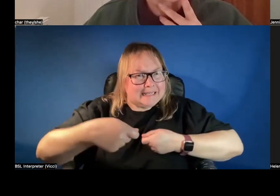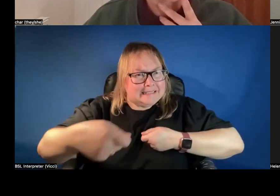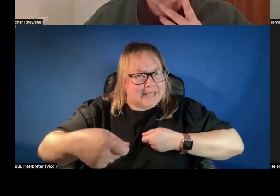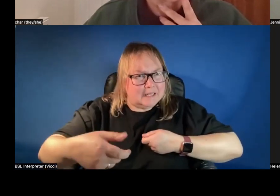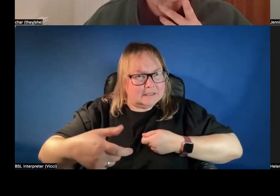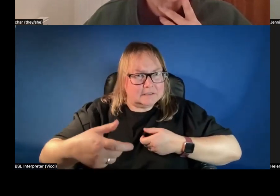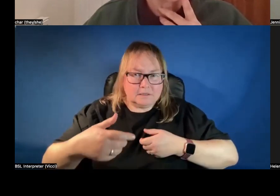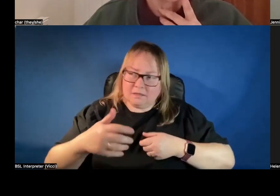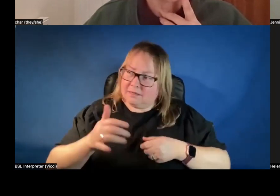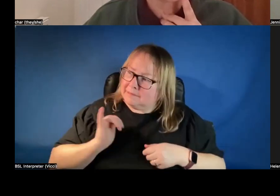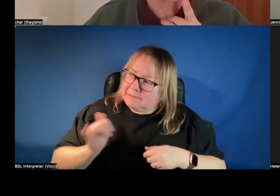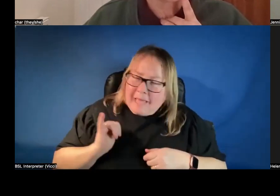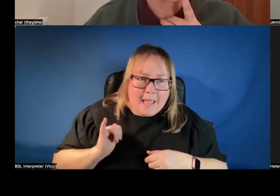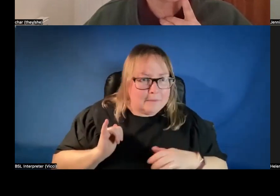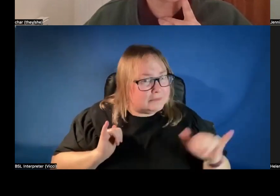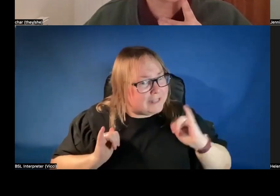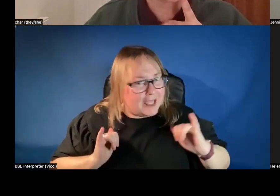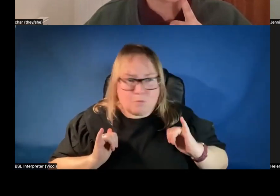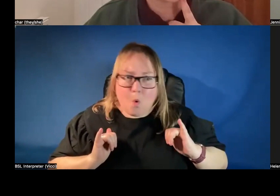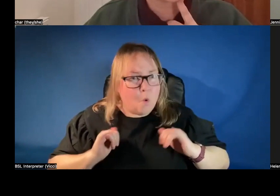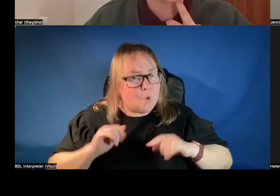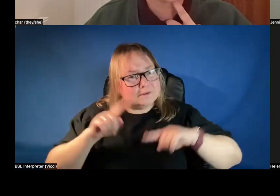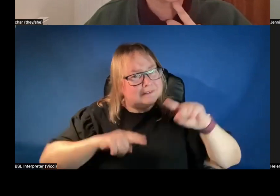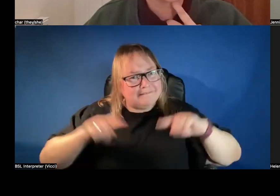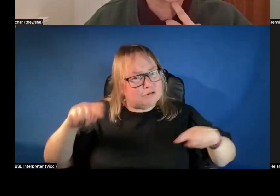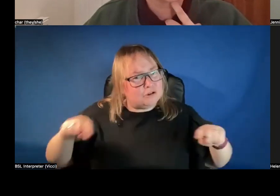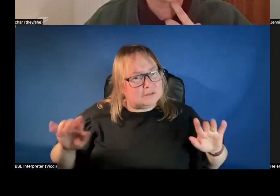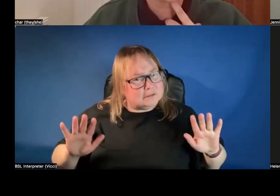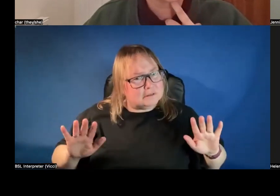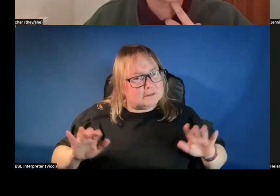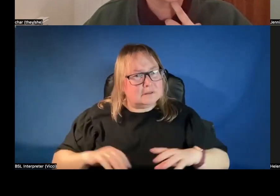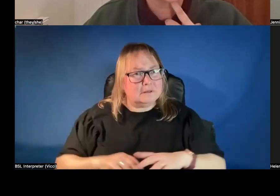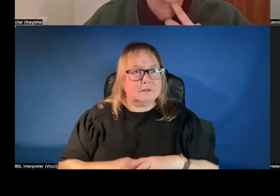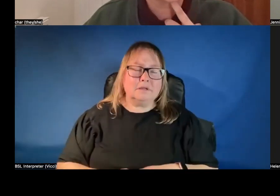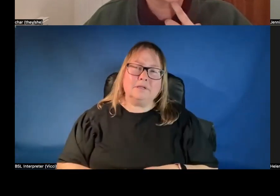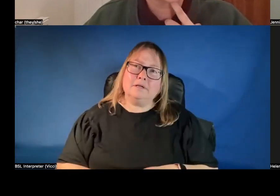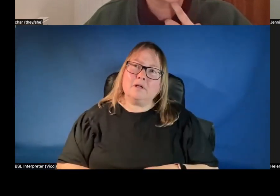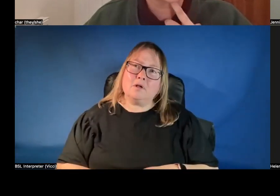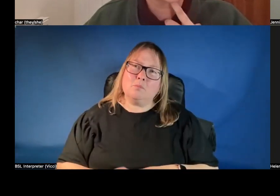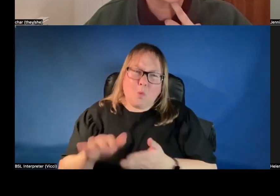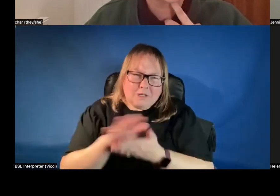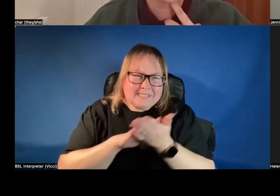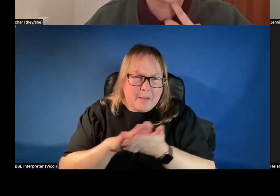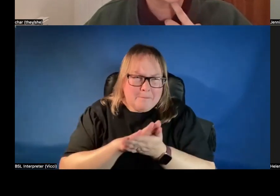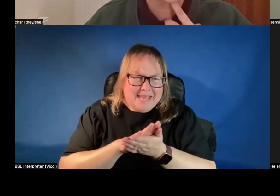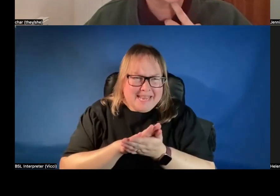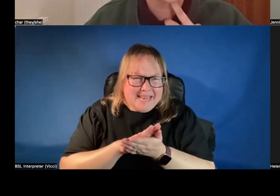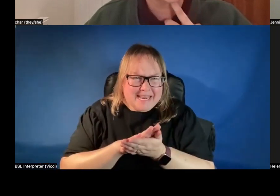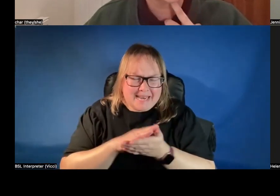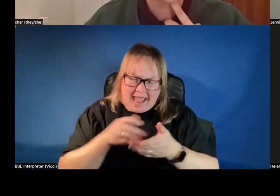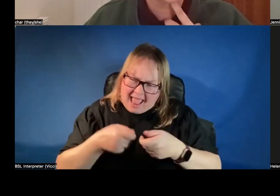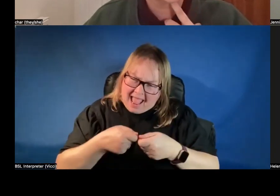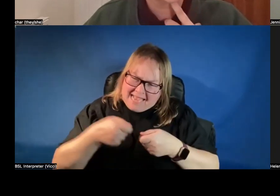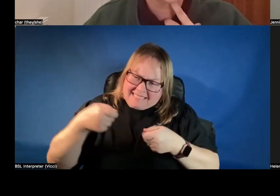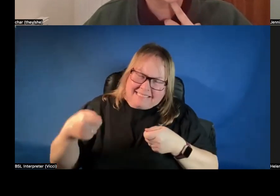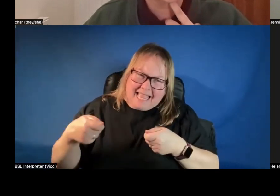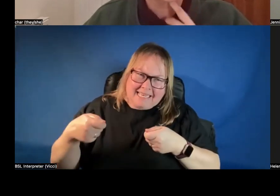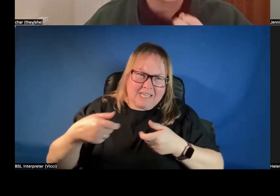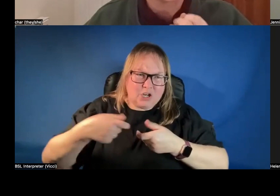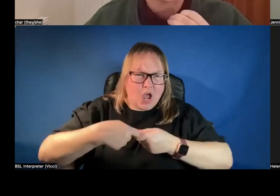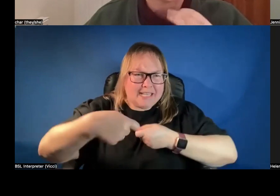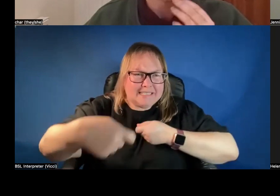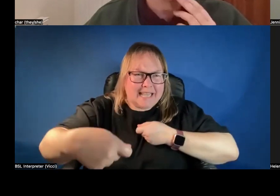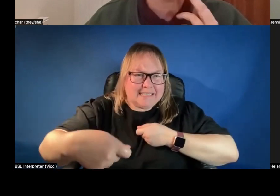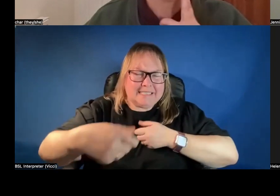that there is a sort of extended time frame that perhaps we're talking about, but actually that doesn't overlap, or it